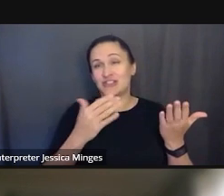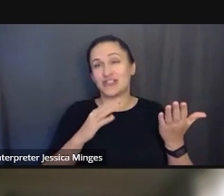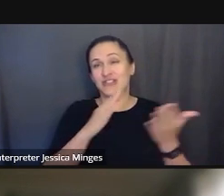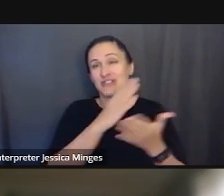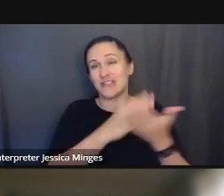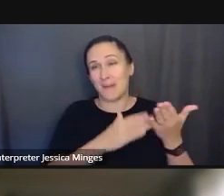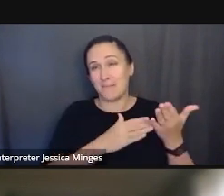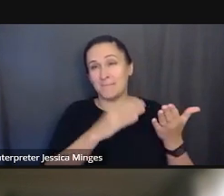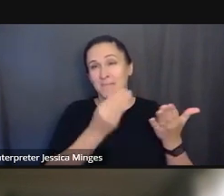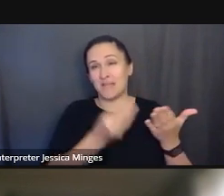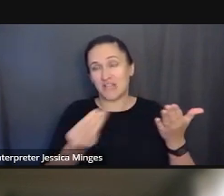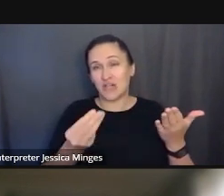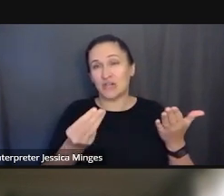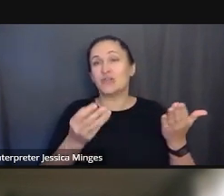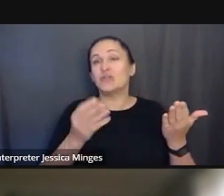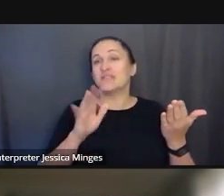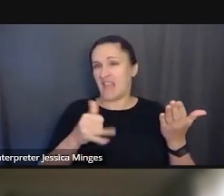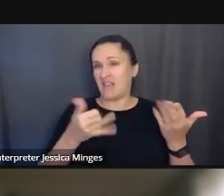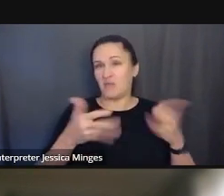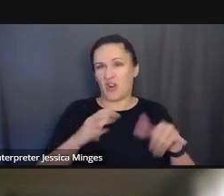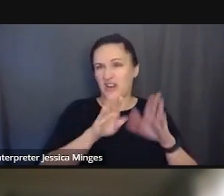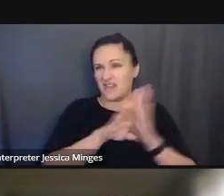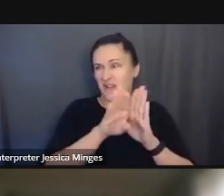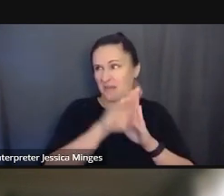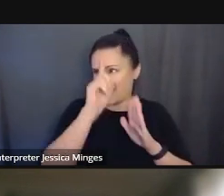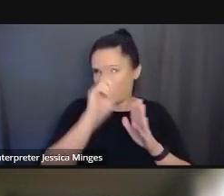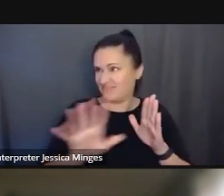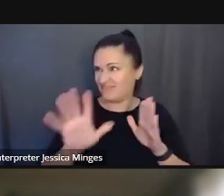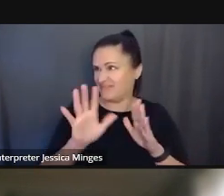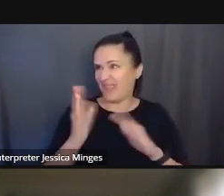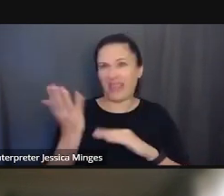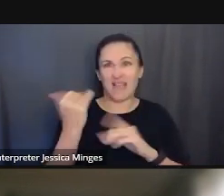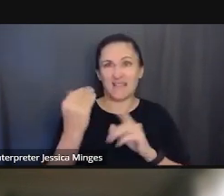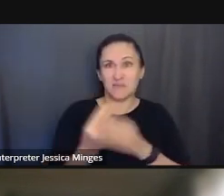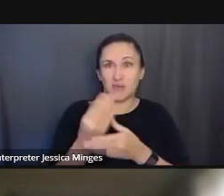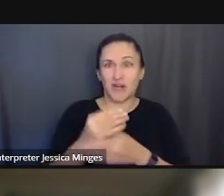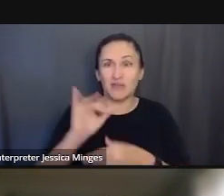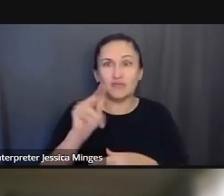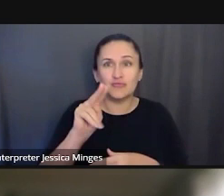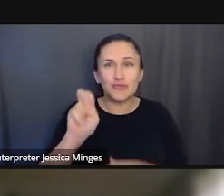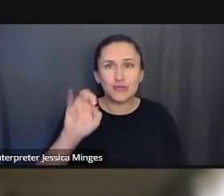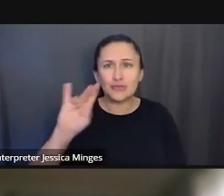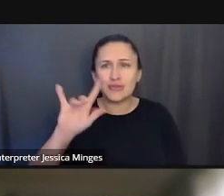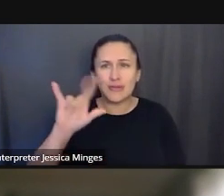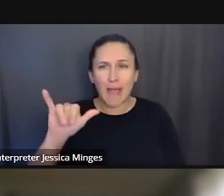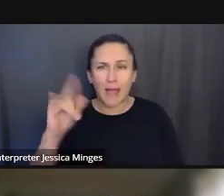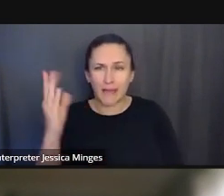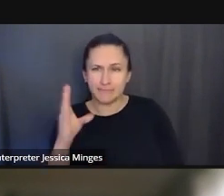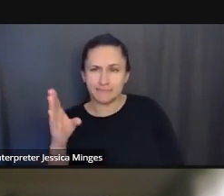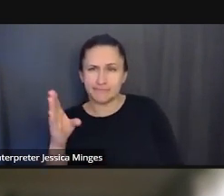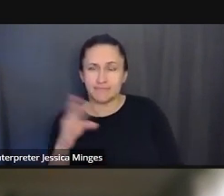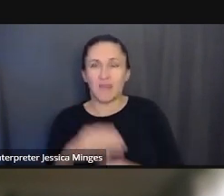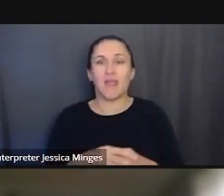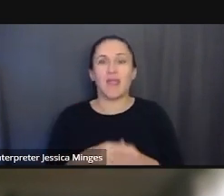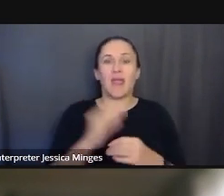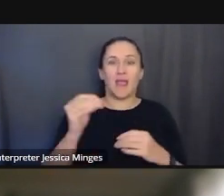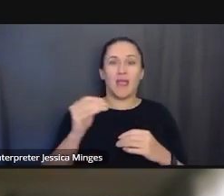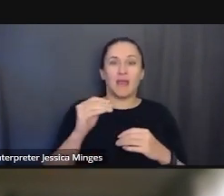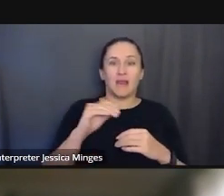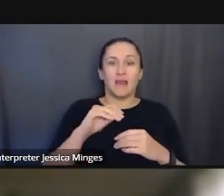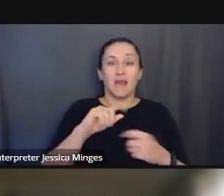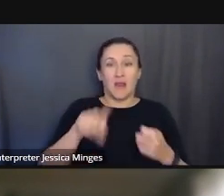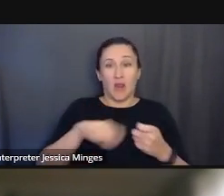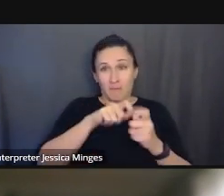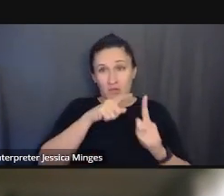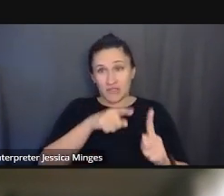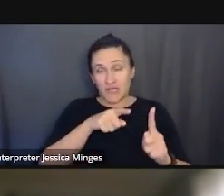that had been developed, I think it was about last spring, June, July timeframe. And in particular,